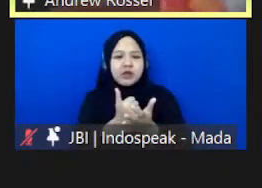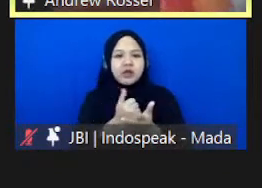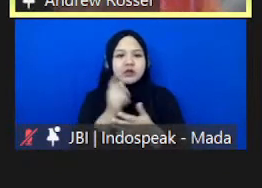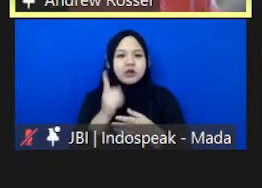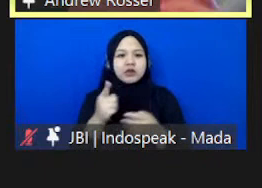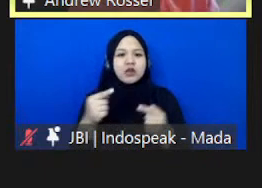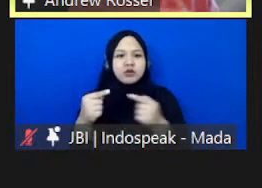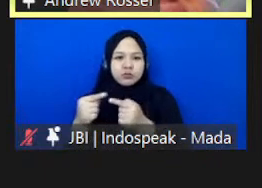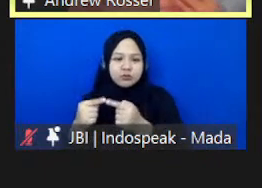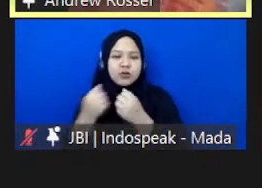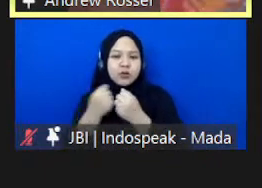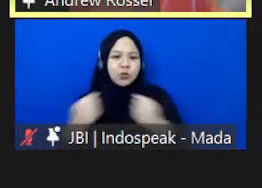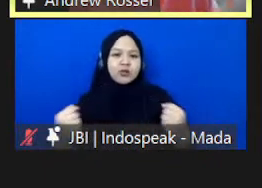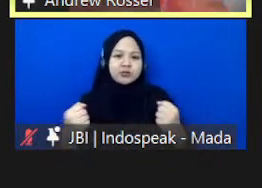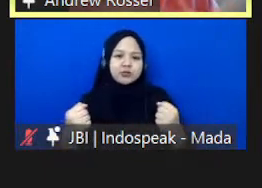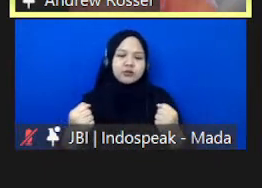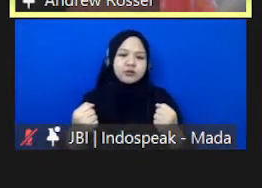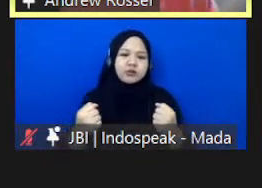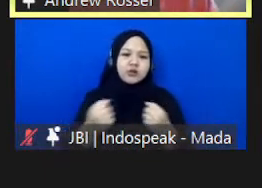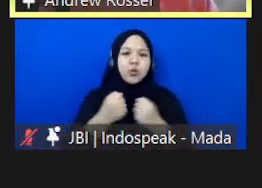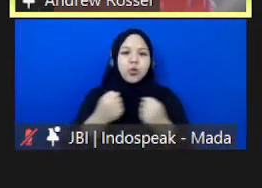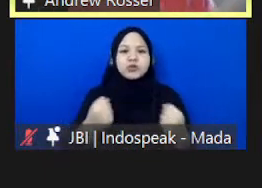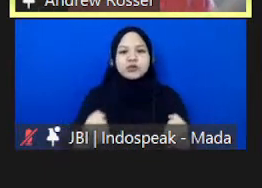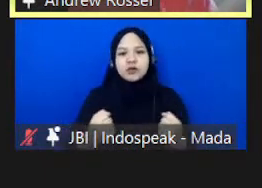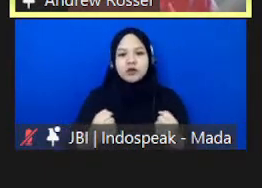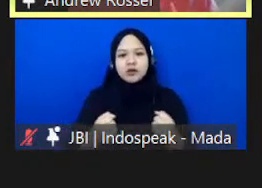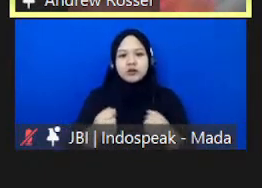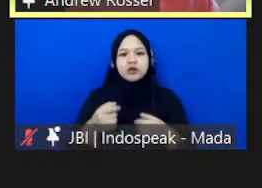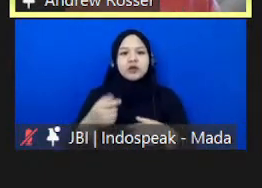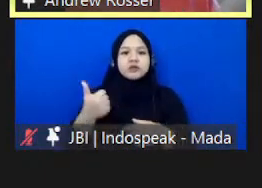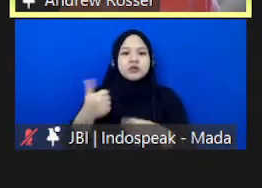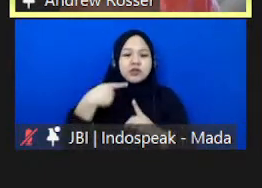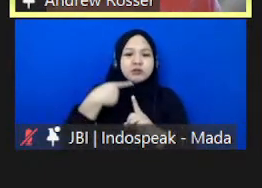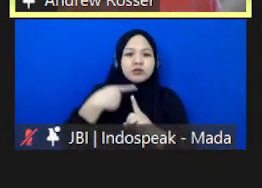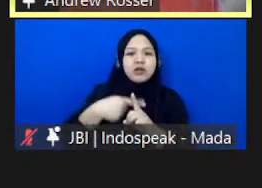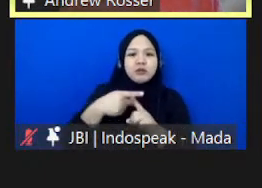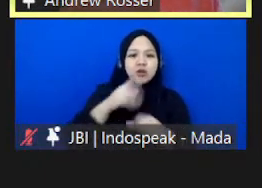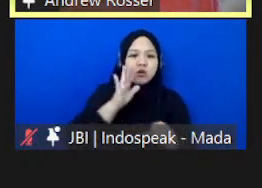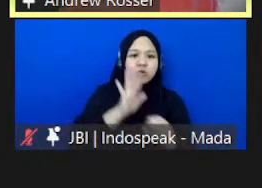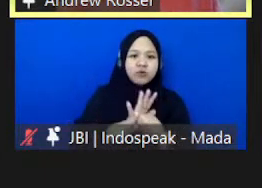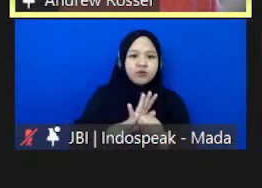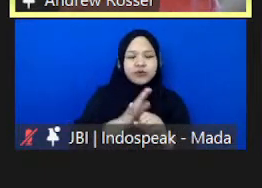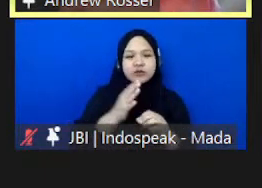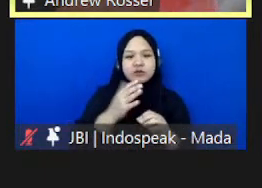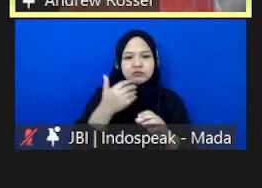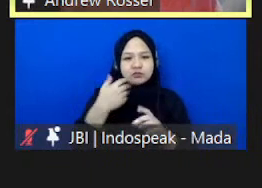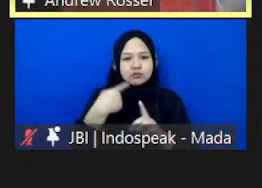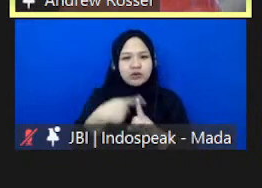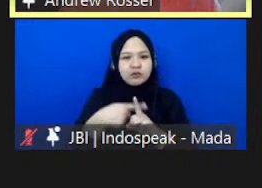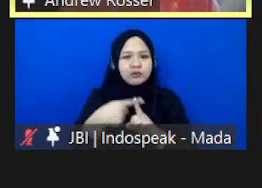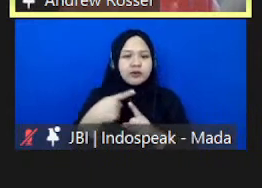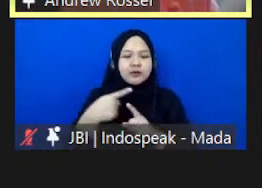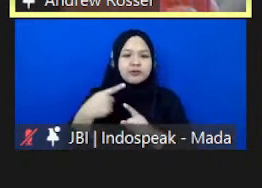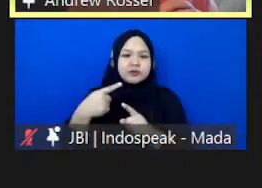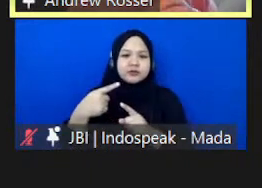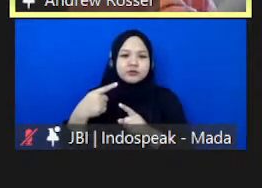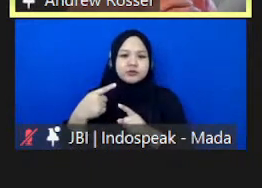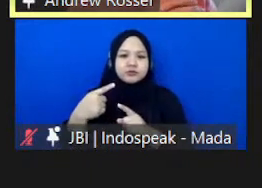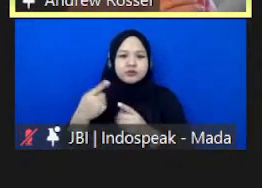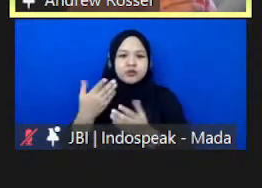it remains to be seen whether COVID-19 will produce such a realignment. I mean, at the moment, there's not a whole lot of evidence that is going